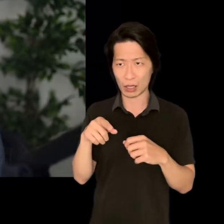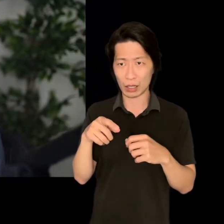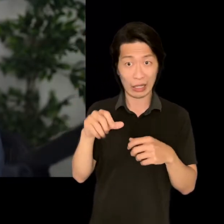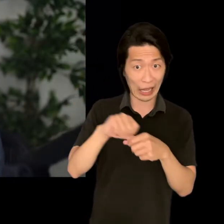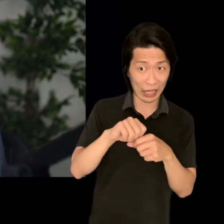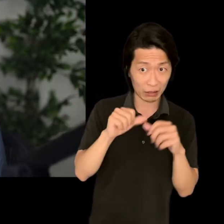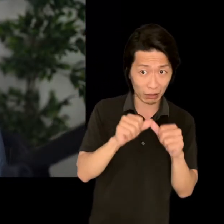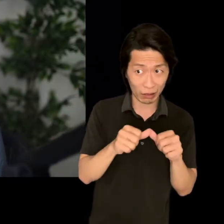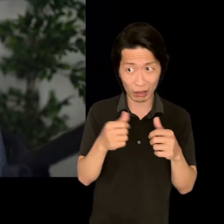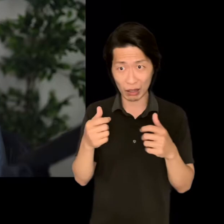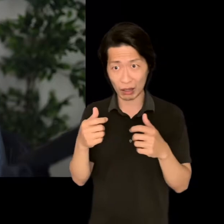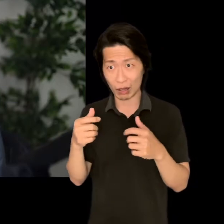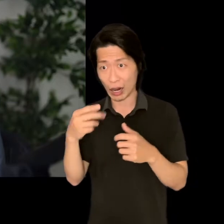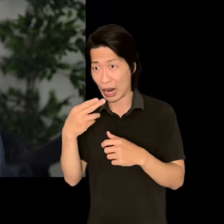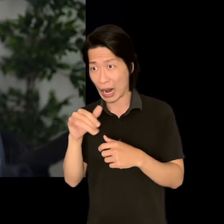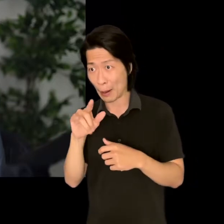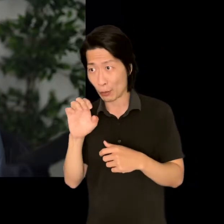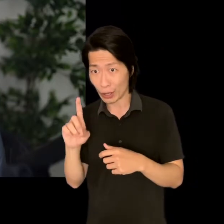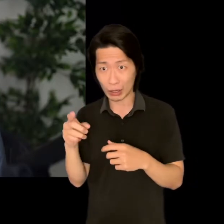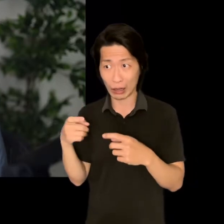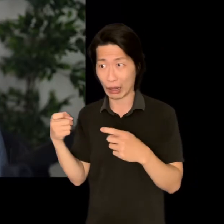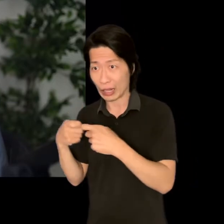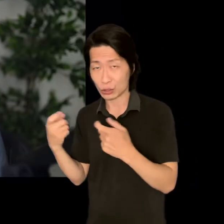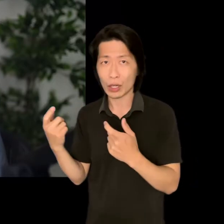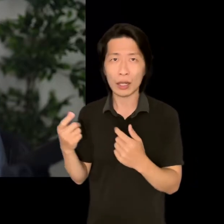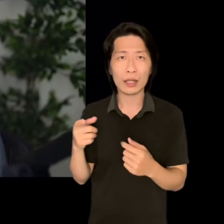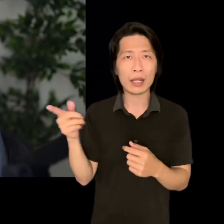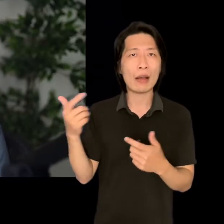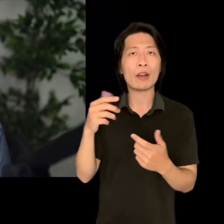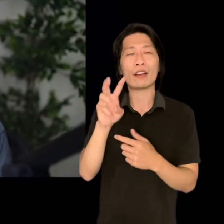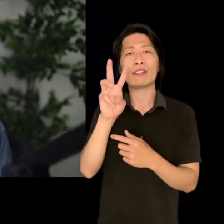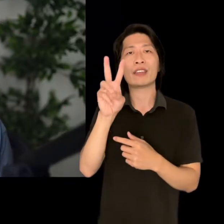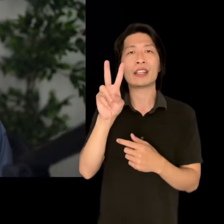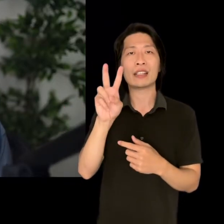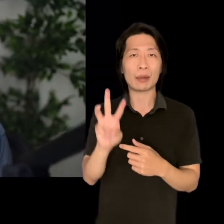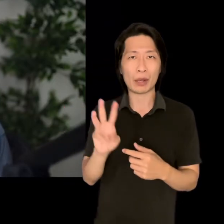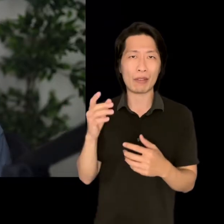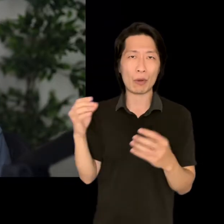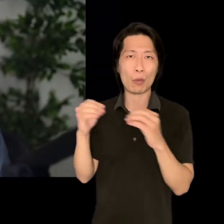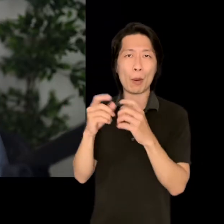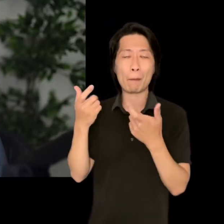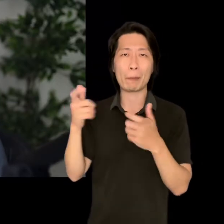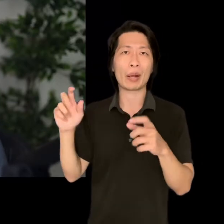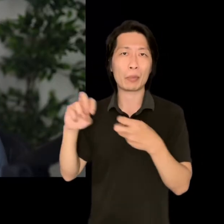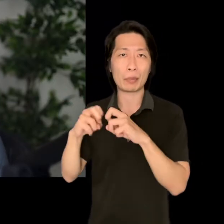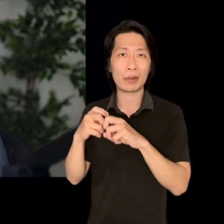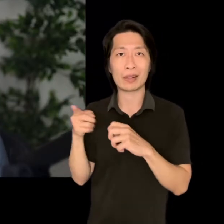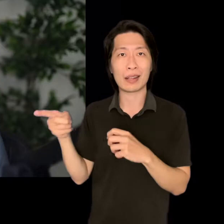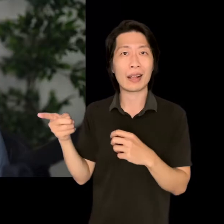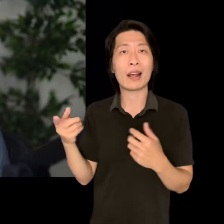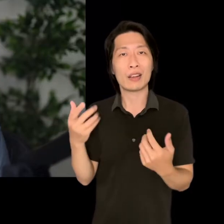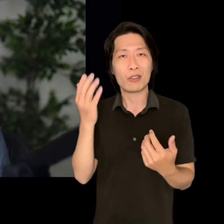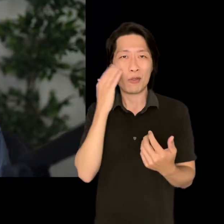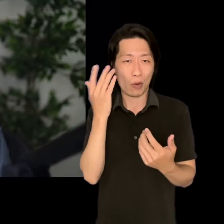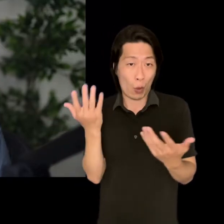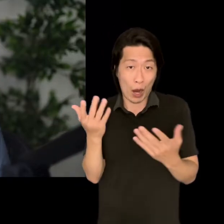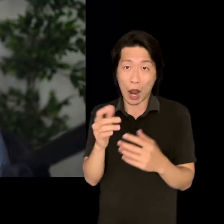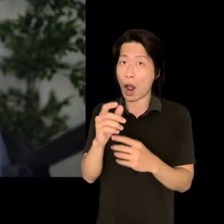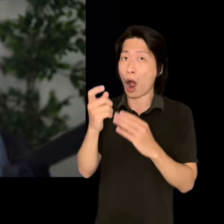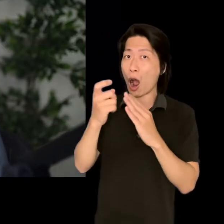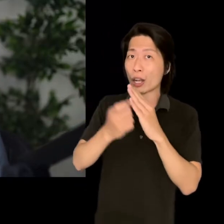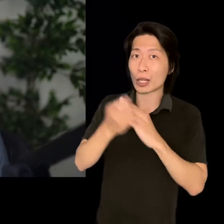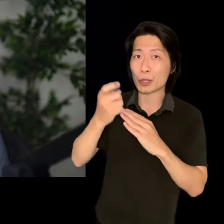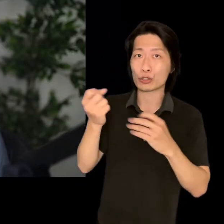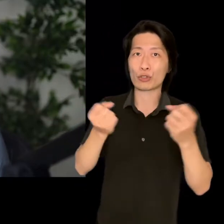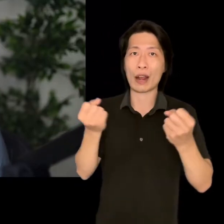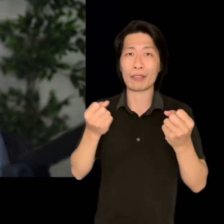on which platform that they really need to go all in, they also have a bigger monster or a bigger problem that's looming, and that is the problem